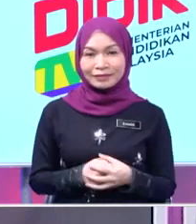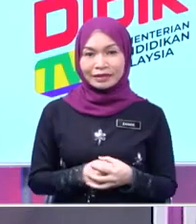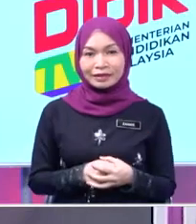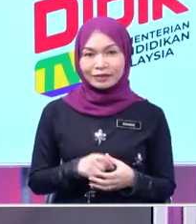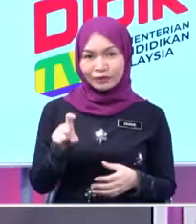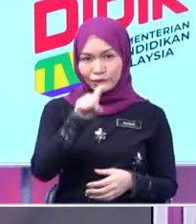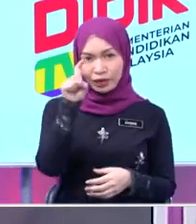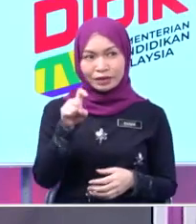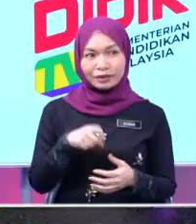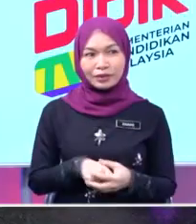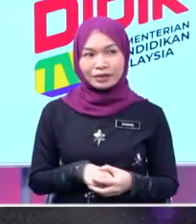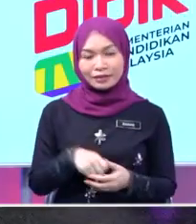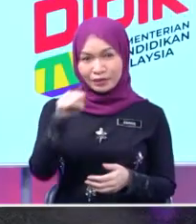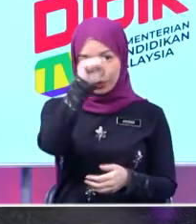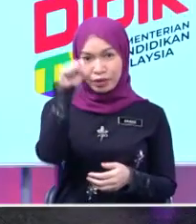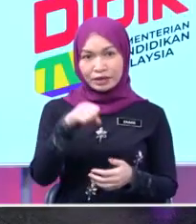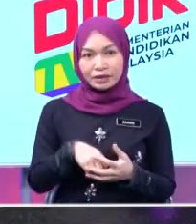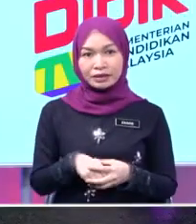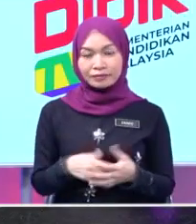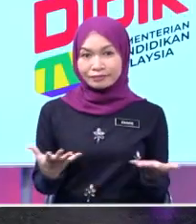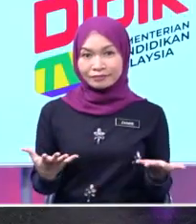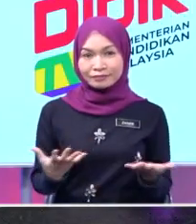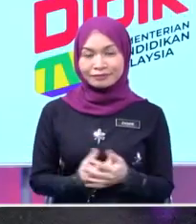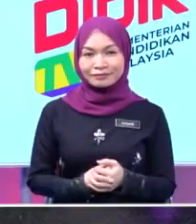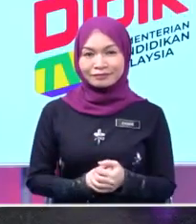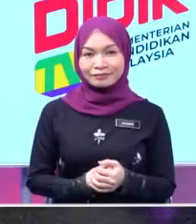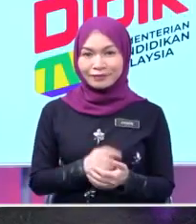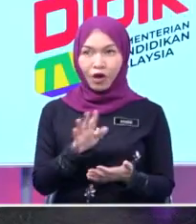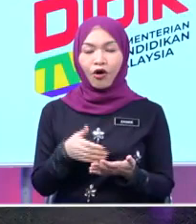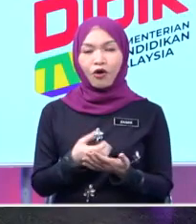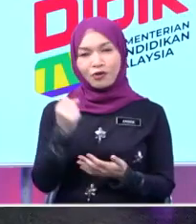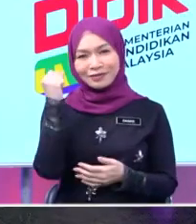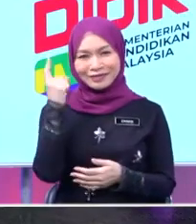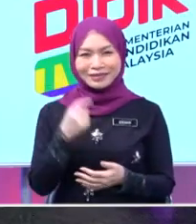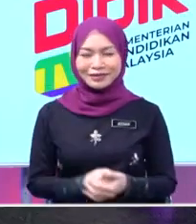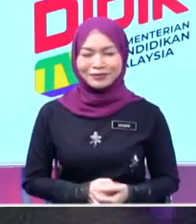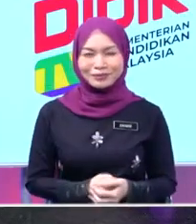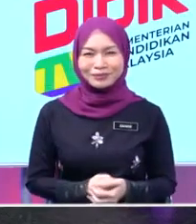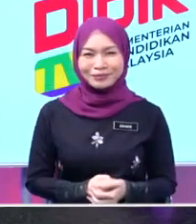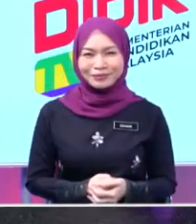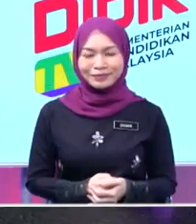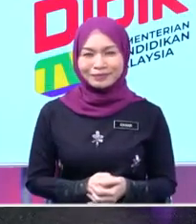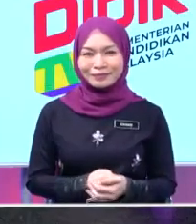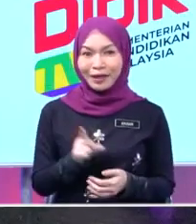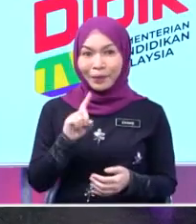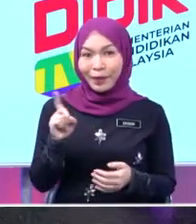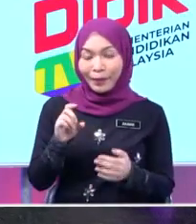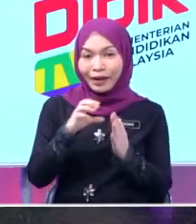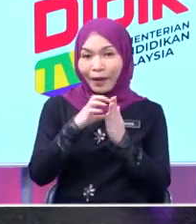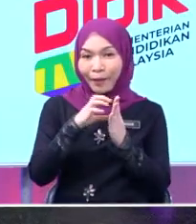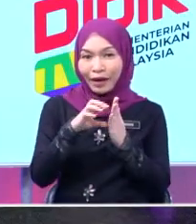So far, so good, teacher. Wonderful. Clear. Okay. All right, so let's move on to the third one. In which paragraph does the writer